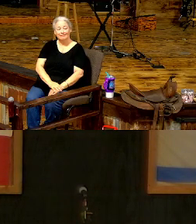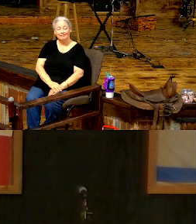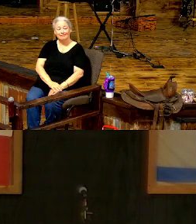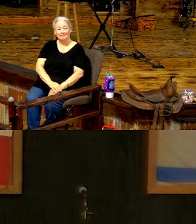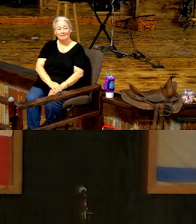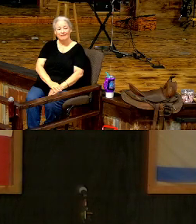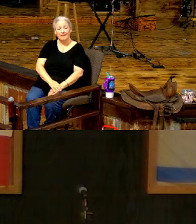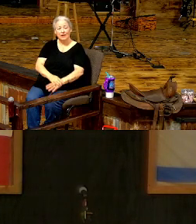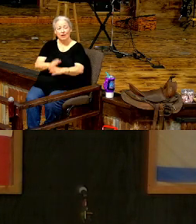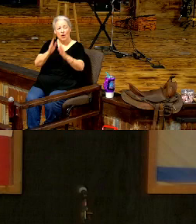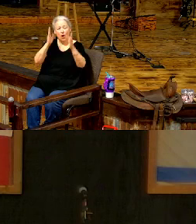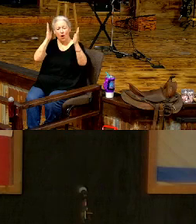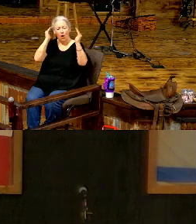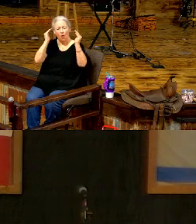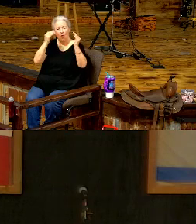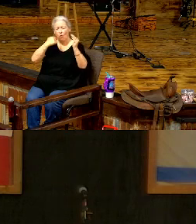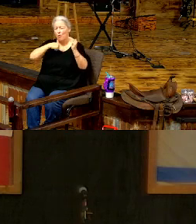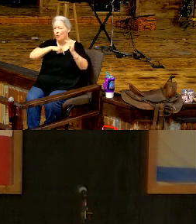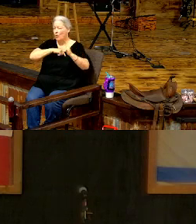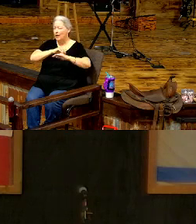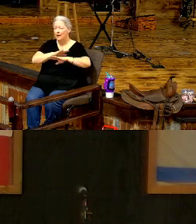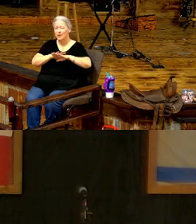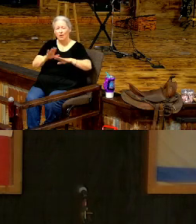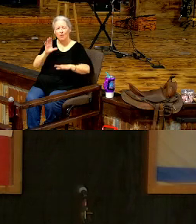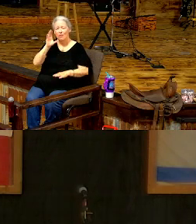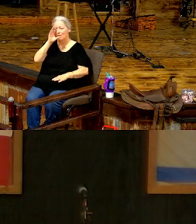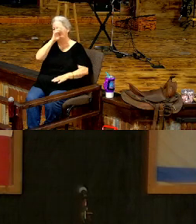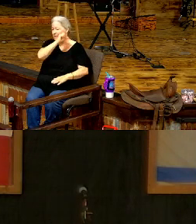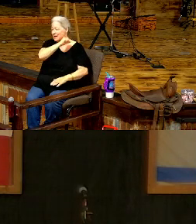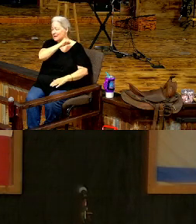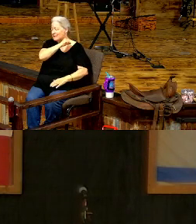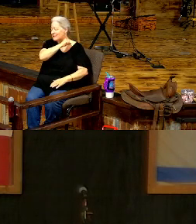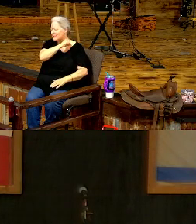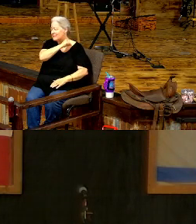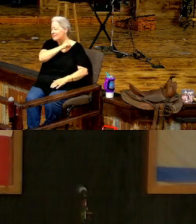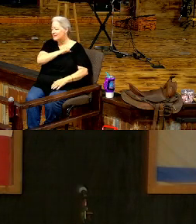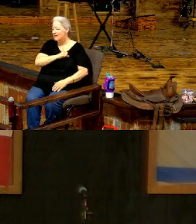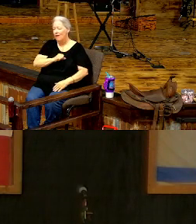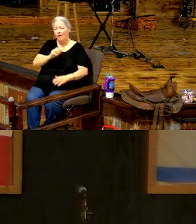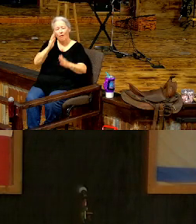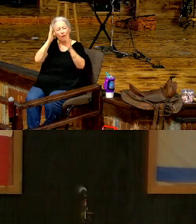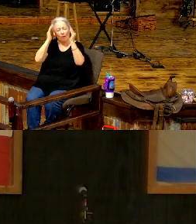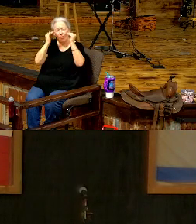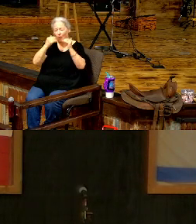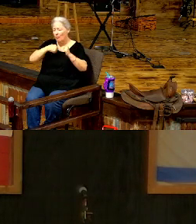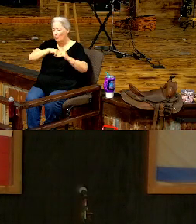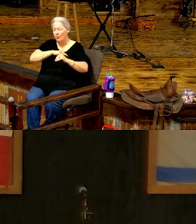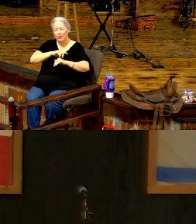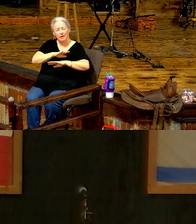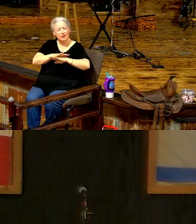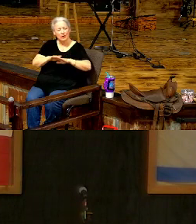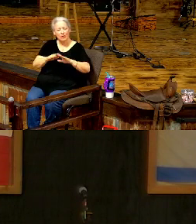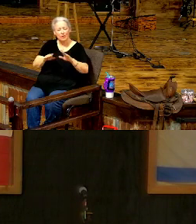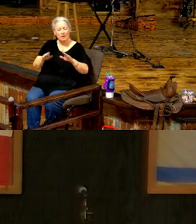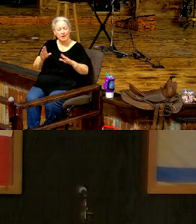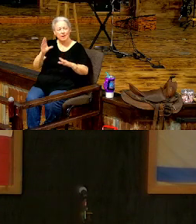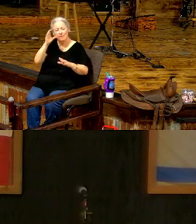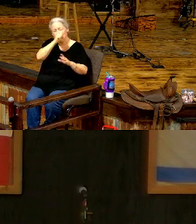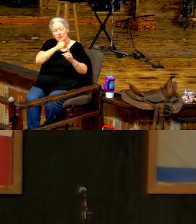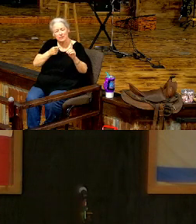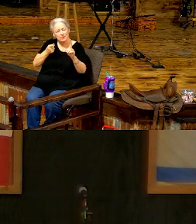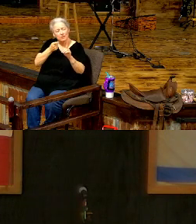I hope that we don't miss it. I hope we don't miss the point that irregardless of what you